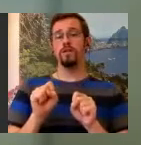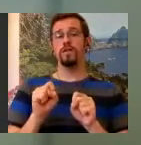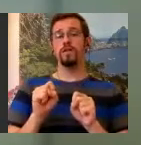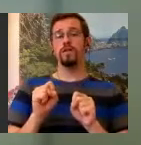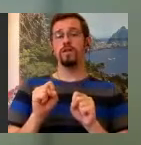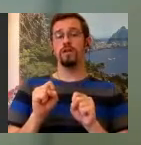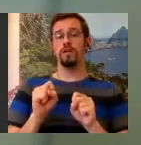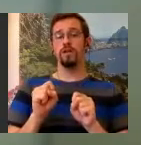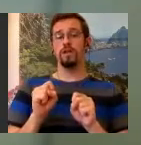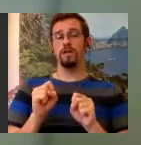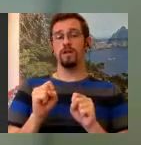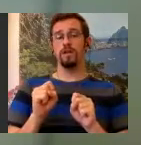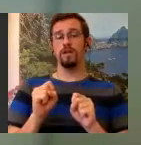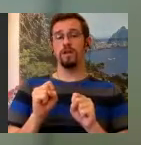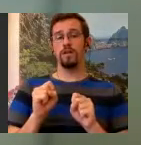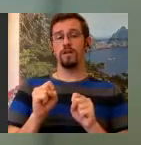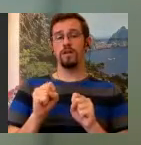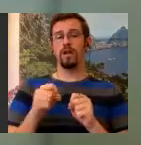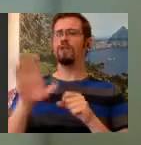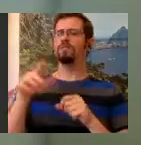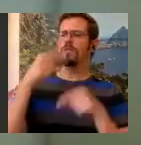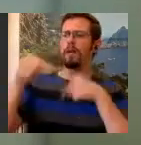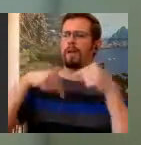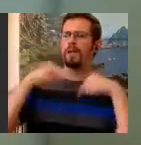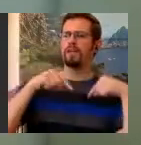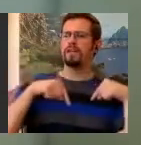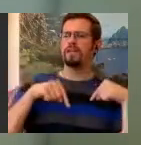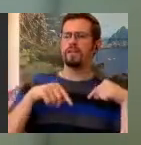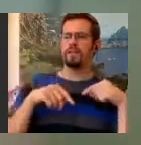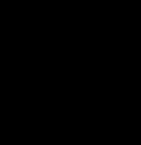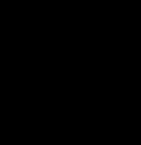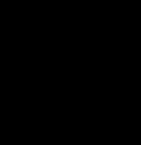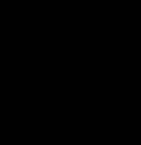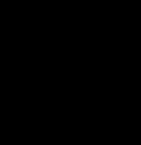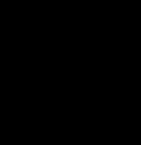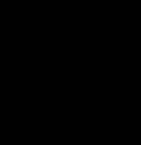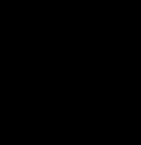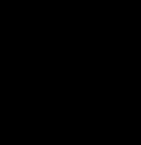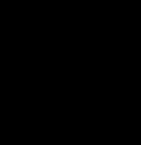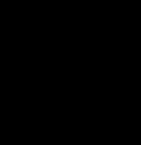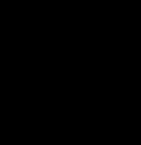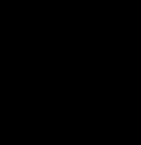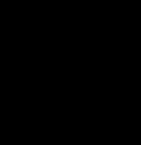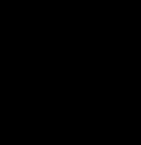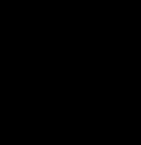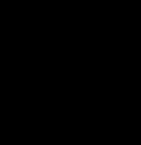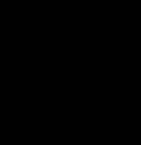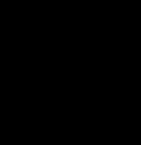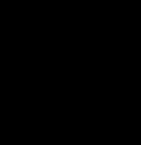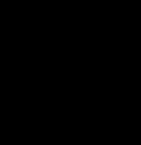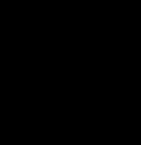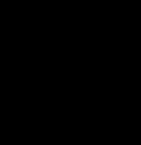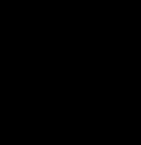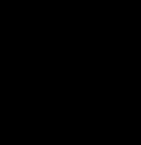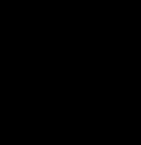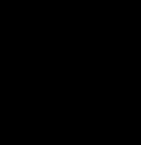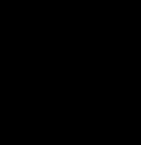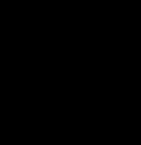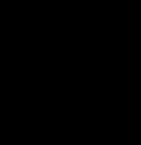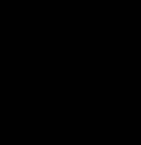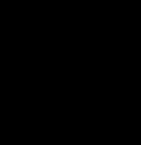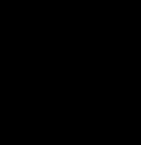into. No, please, backwards. Back. Oh, you want to go to a slide now? Okay, you want to go back one? Okay. No,